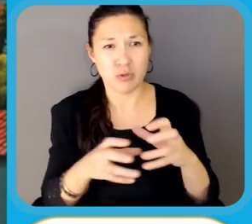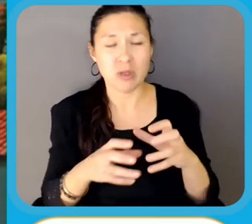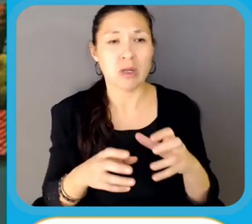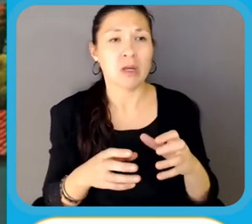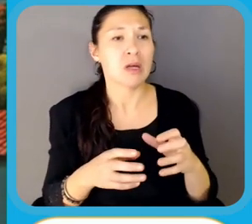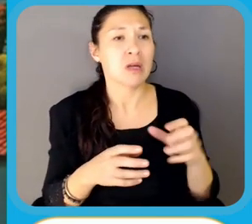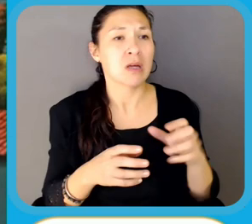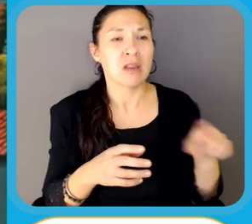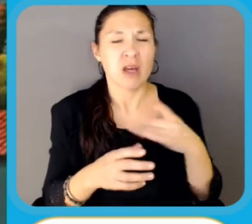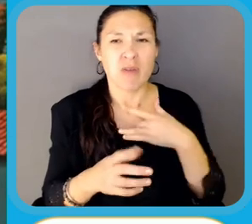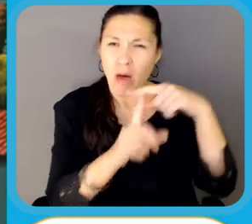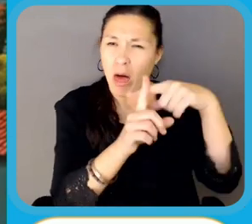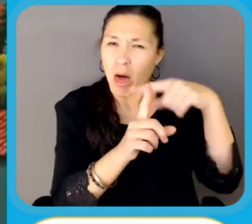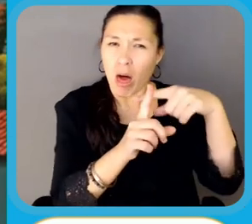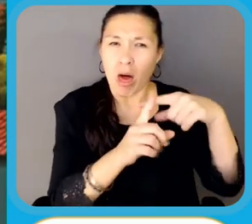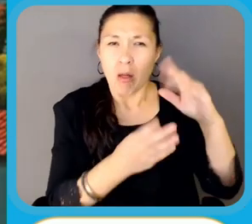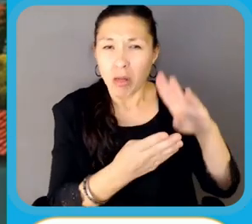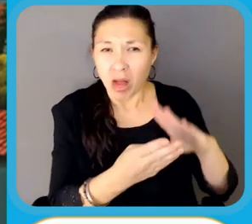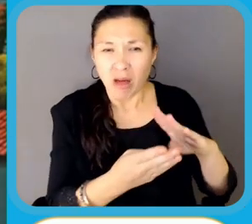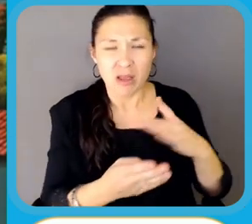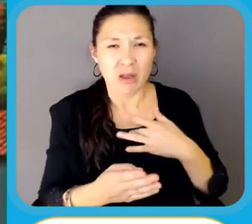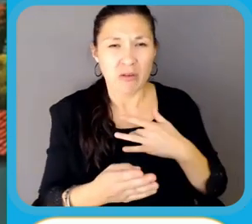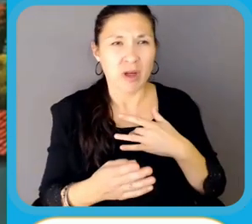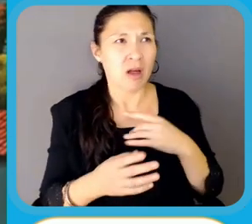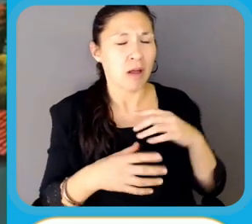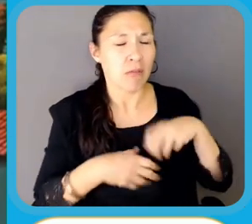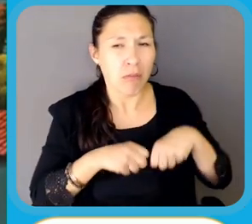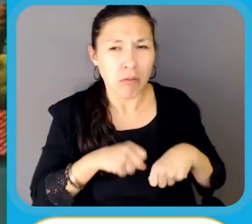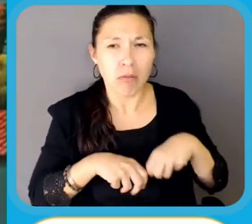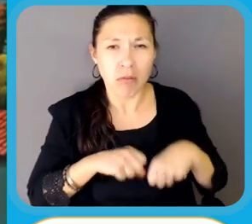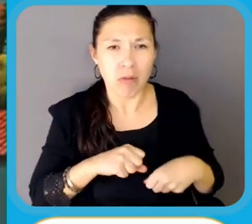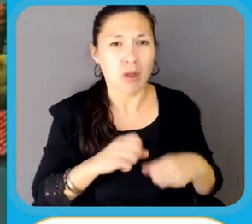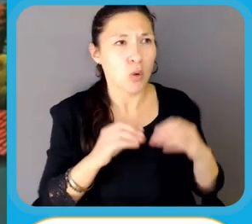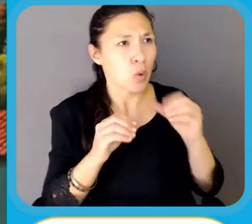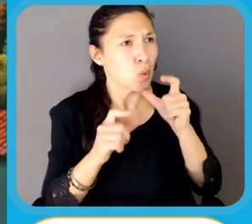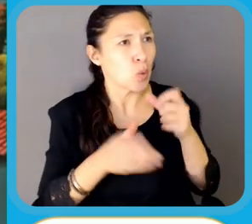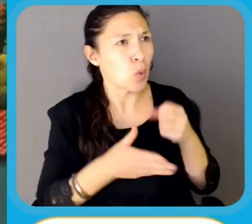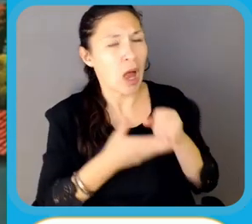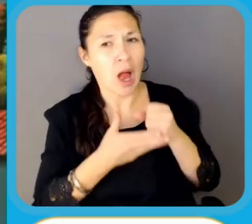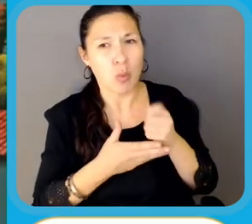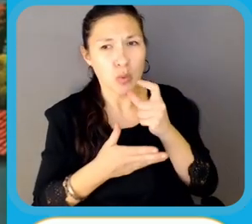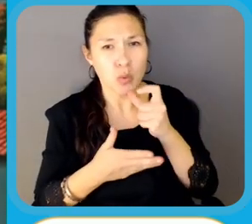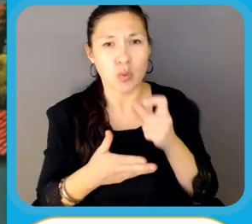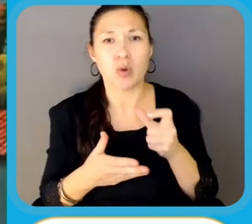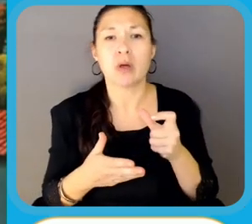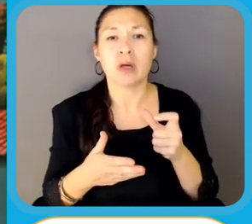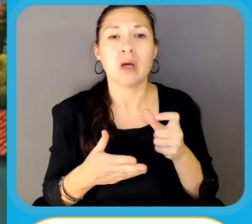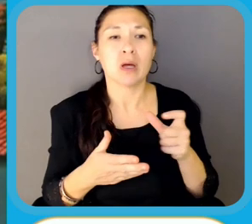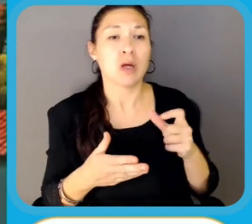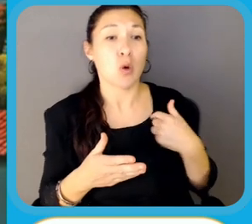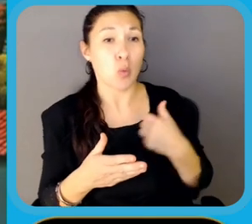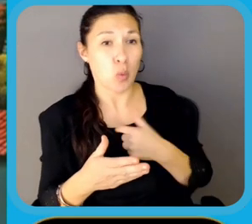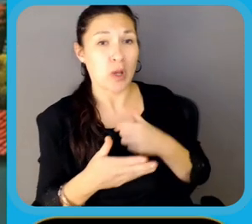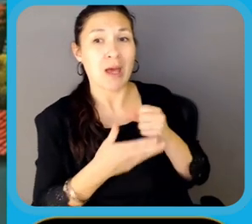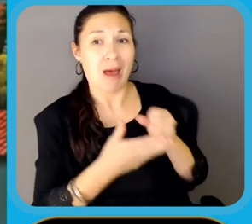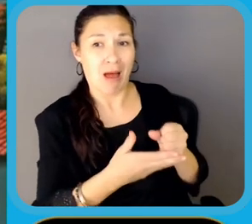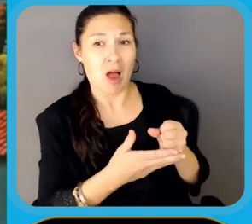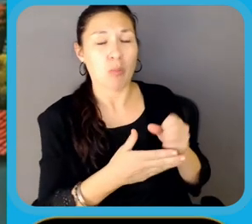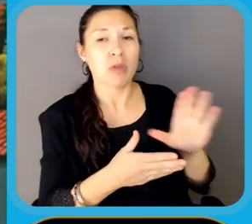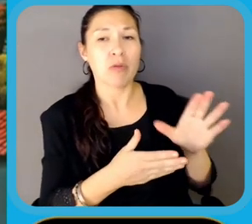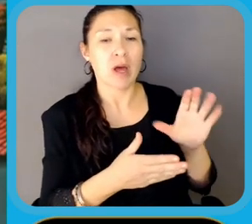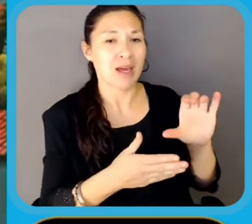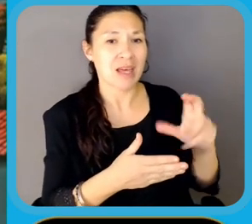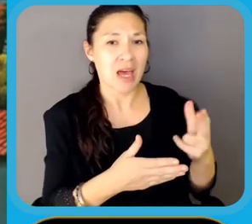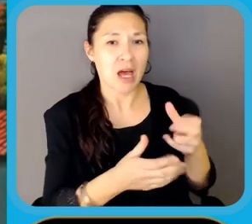pain. In their most difficult moments, Chirla was there to deliver to them cash assistance for food, for rent, and for